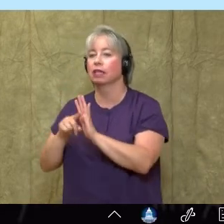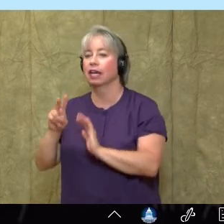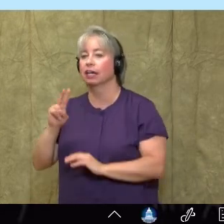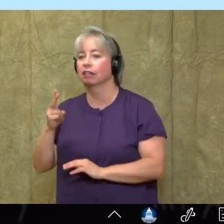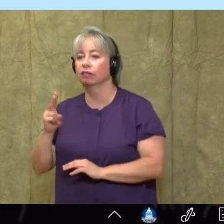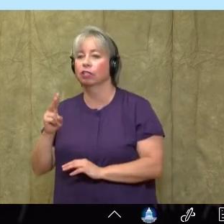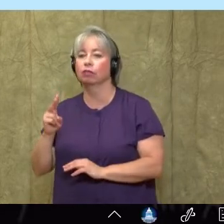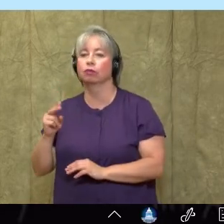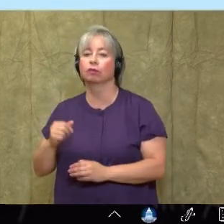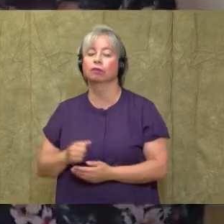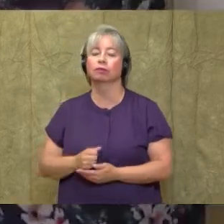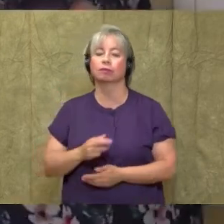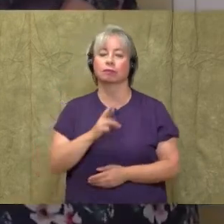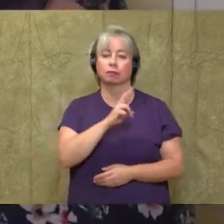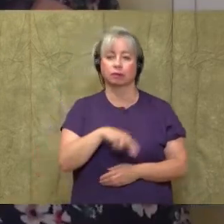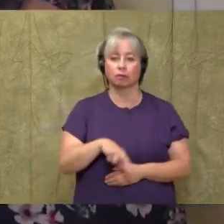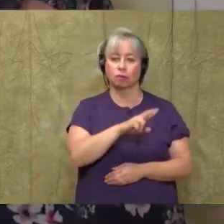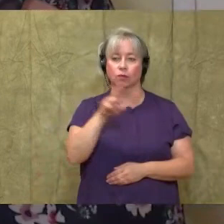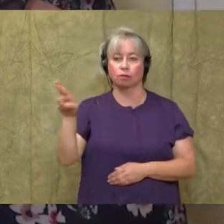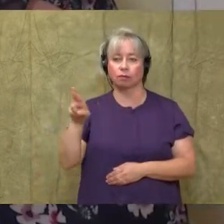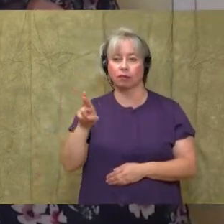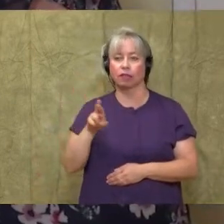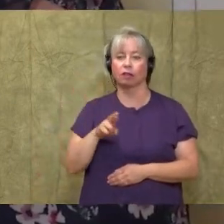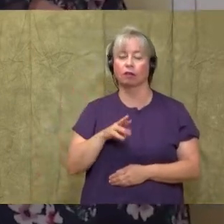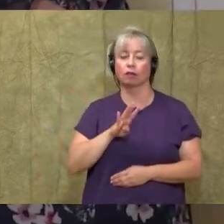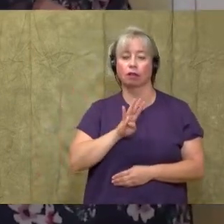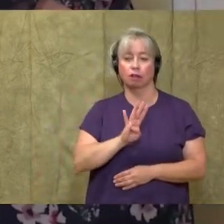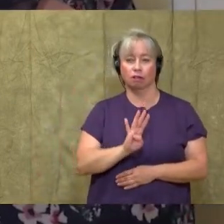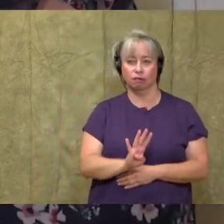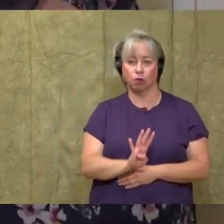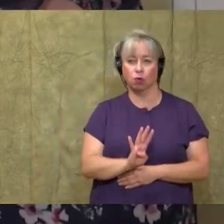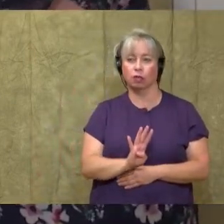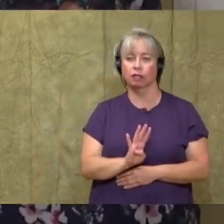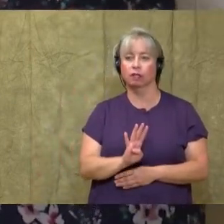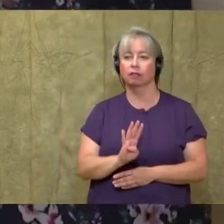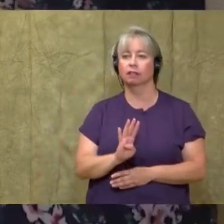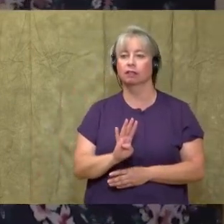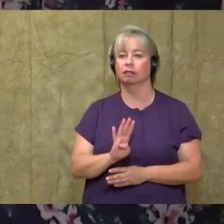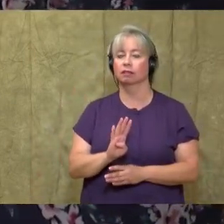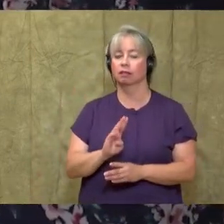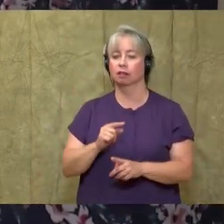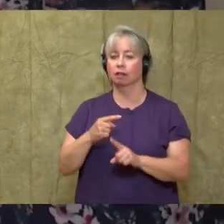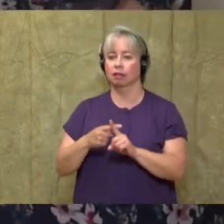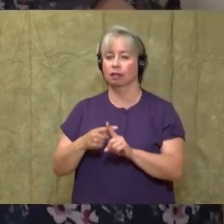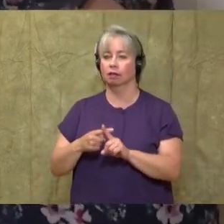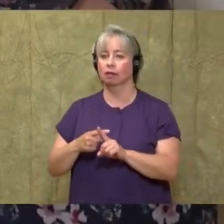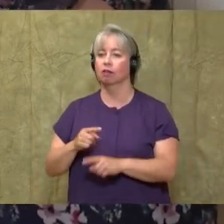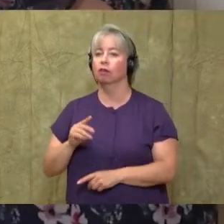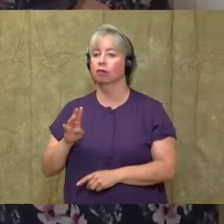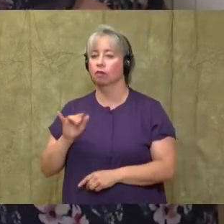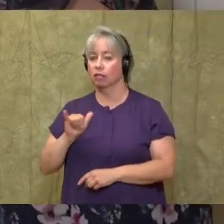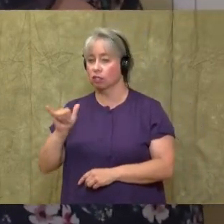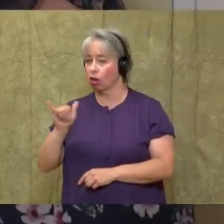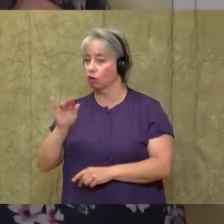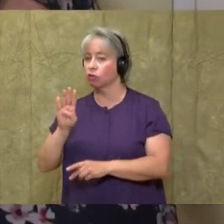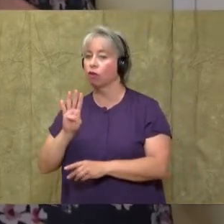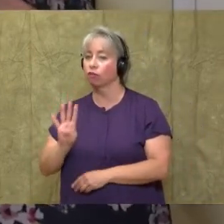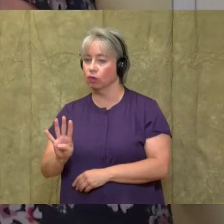And 2 squared is, good job, 4. And negative 2 squared is also